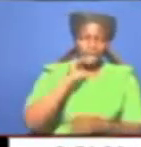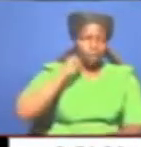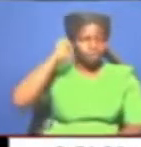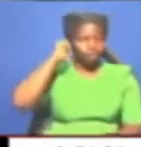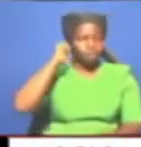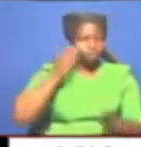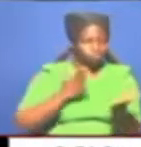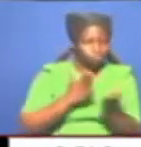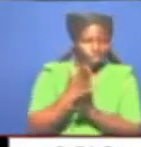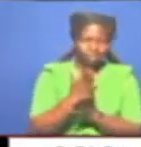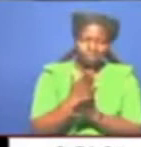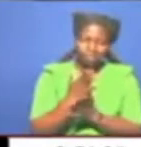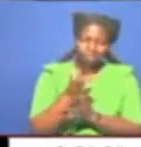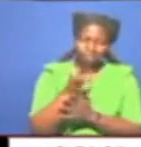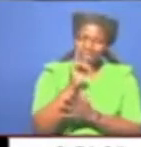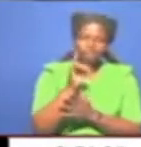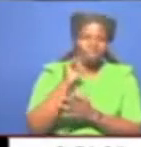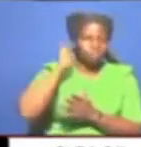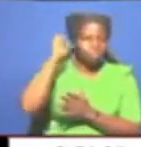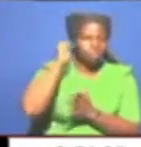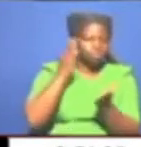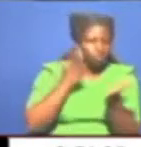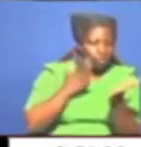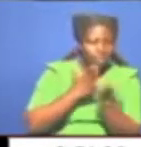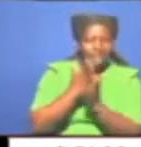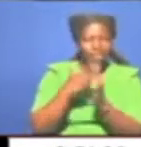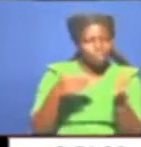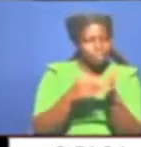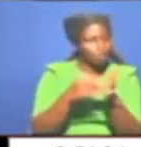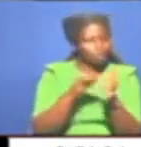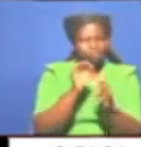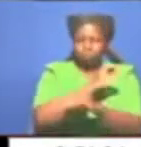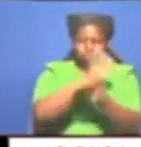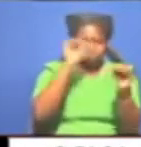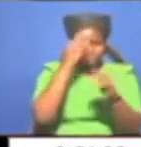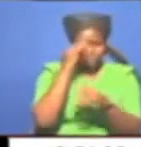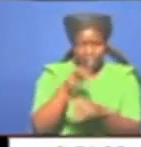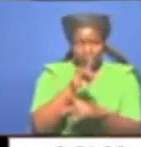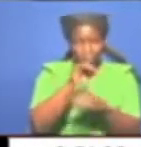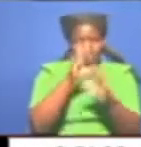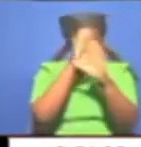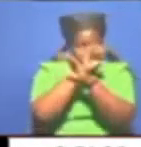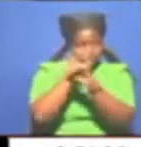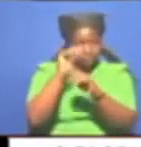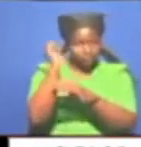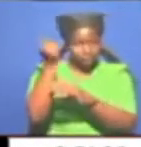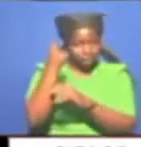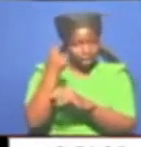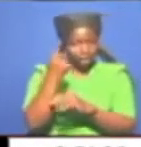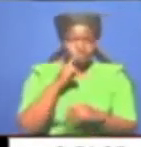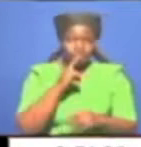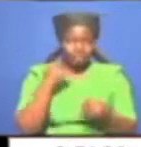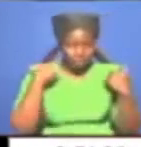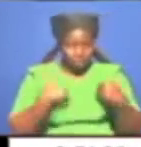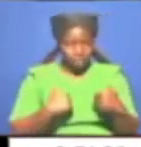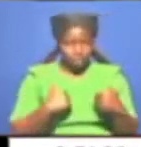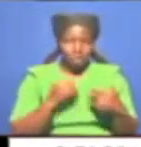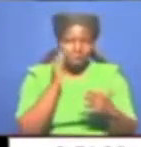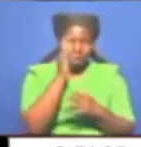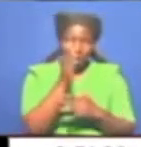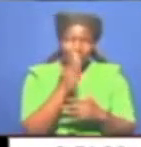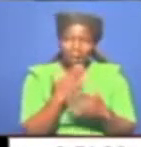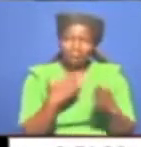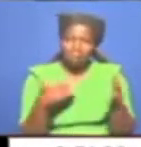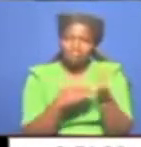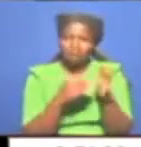denied his political rights simply because he's president of the Republic of Kenya. And therefore, I will not attempt to deny him his political rights in